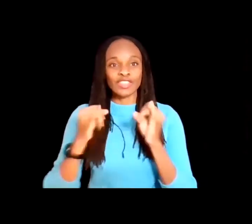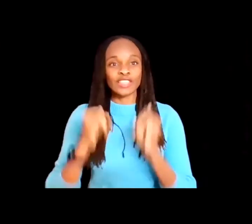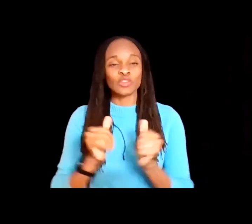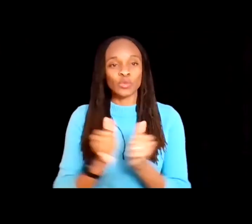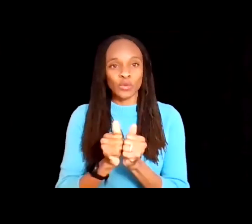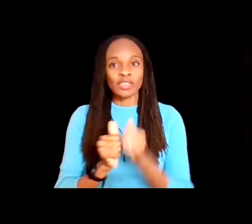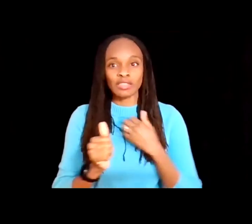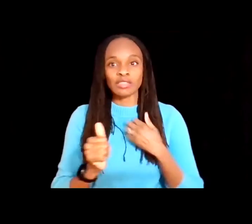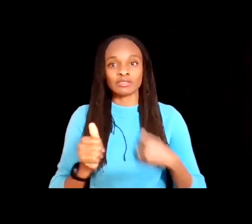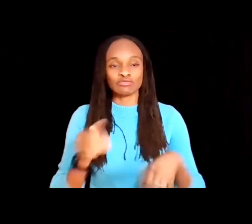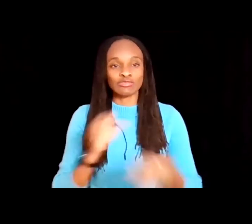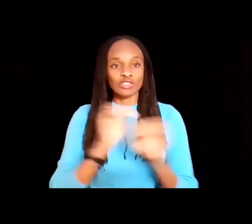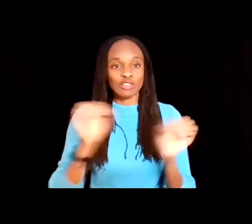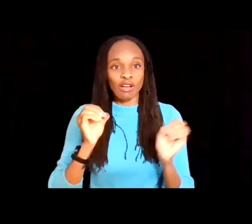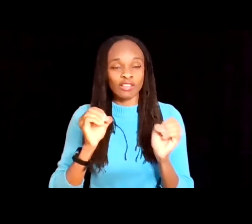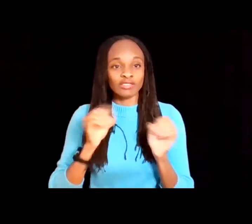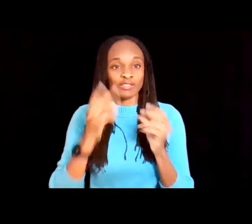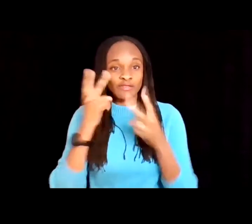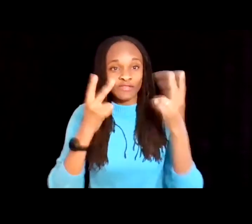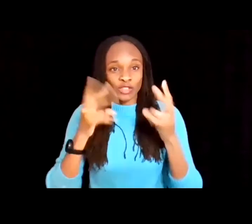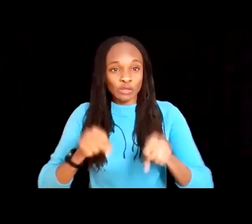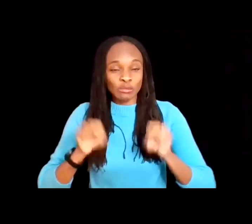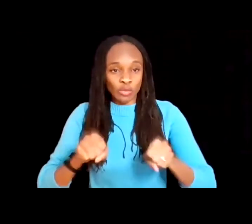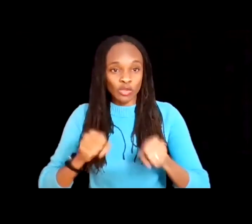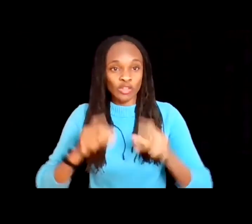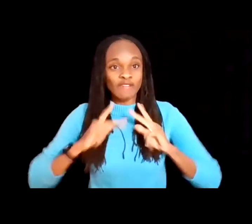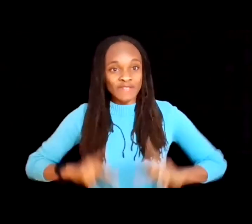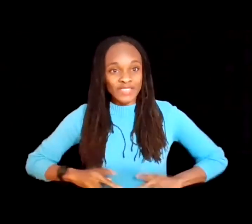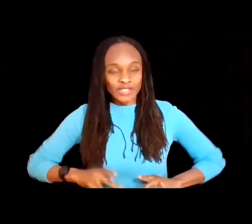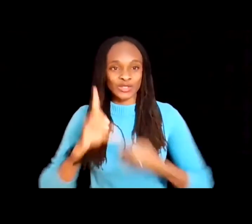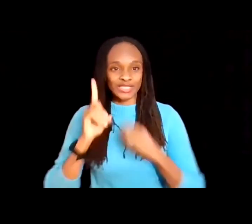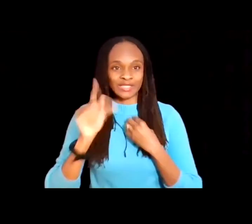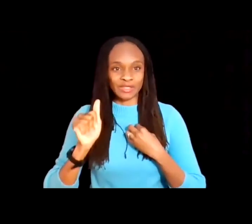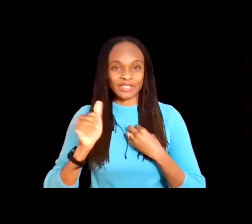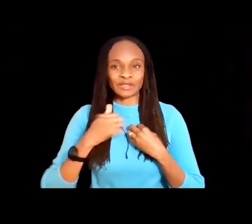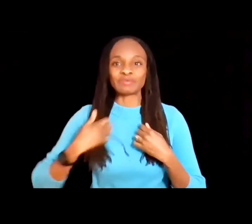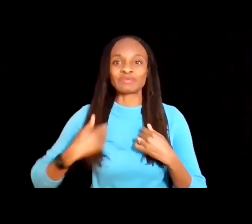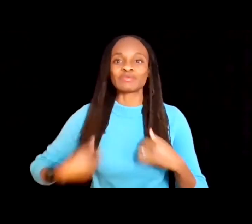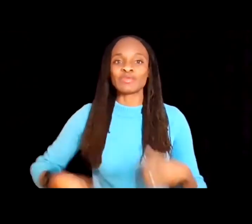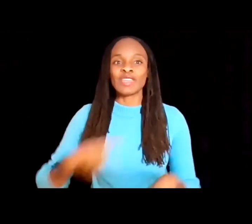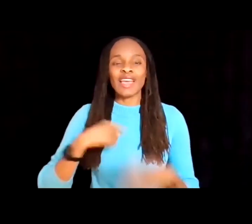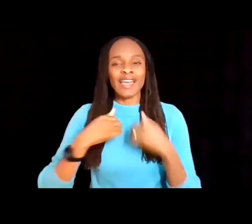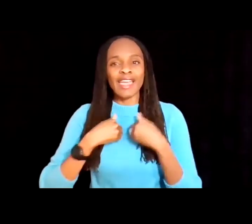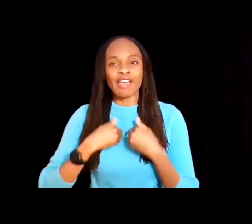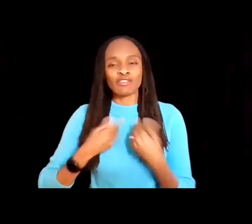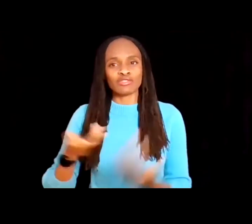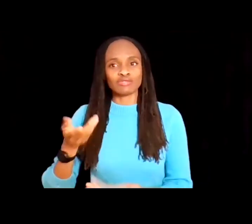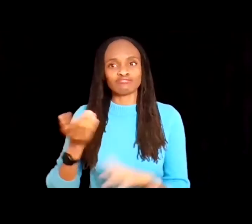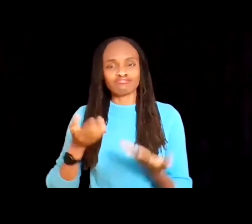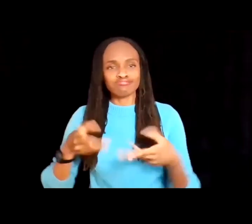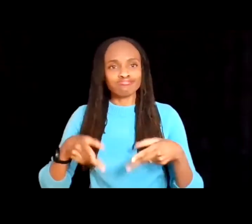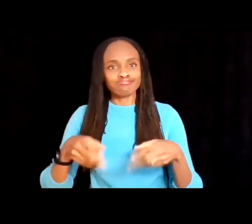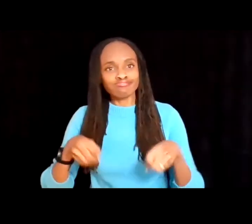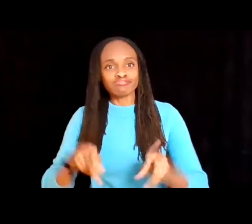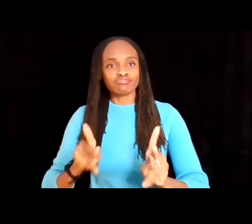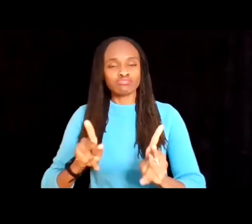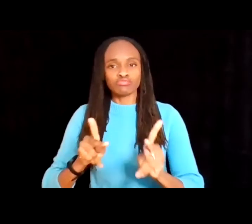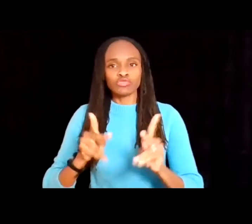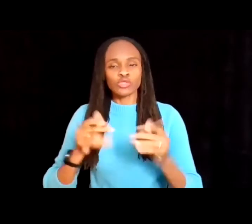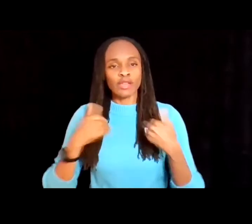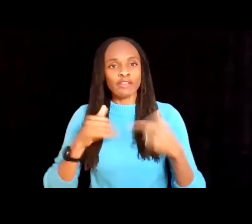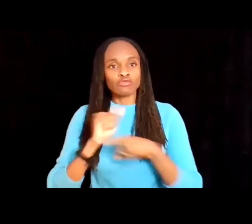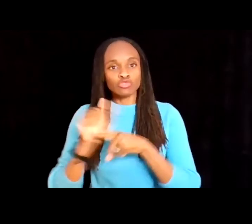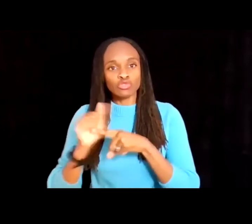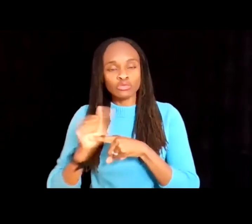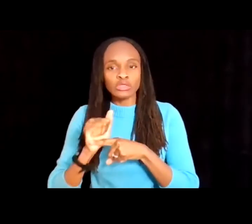acquired non-visible physical disability, and I have had the privilege of conducting trainings on the why and how to be more inclusive